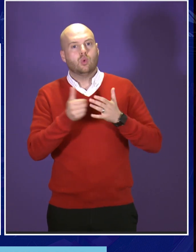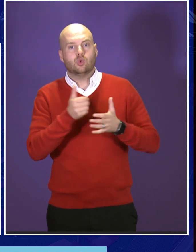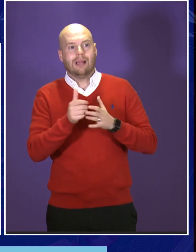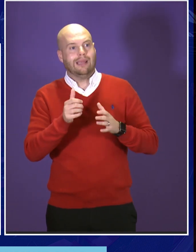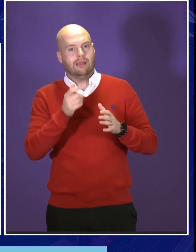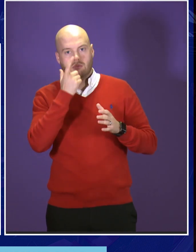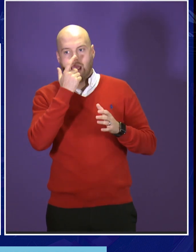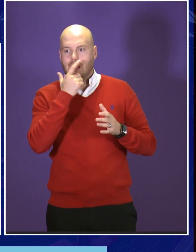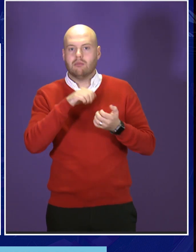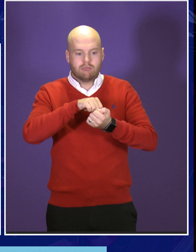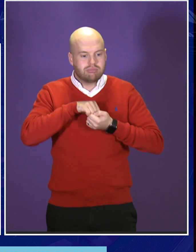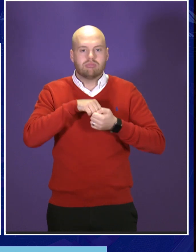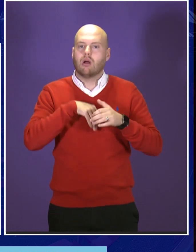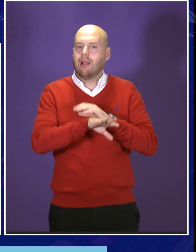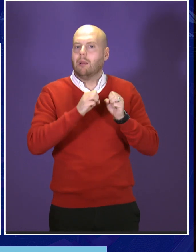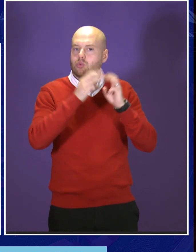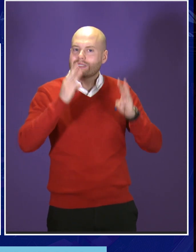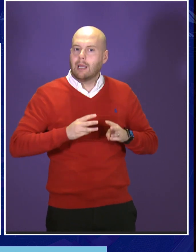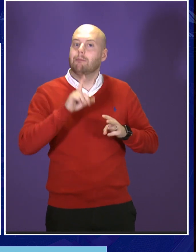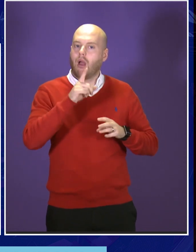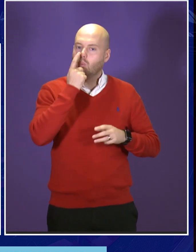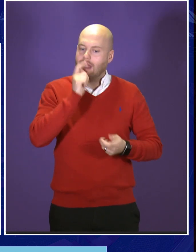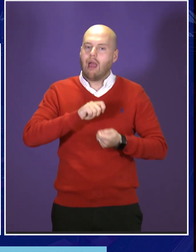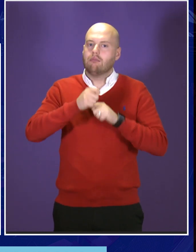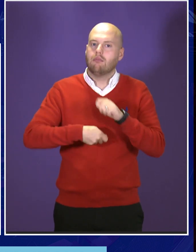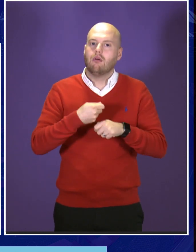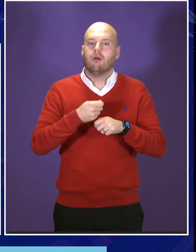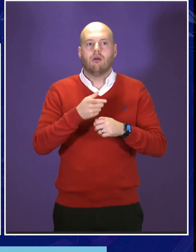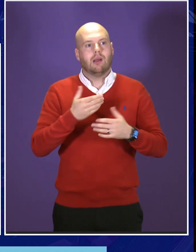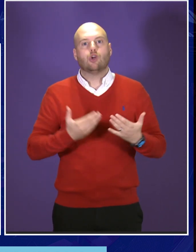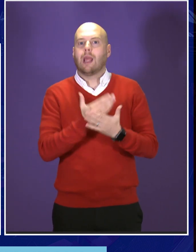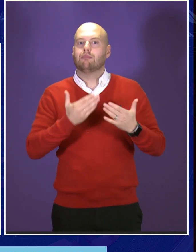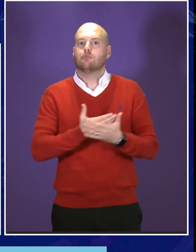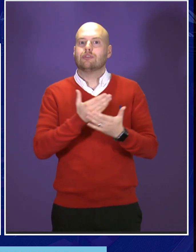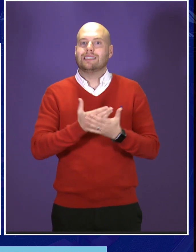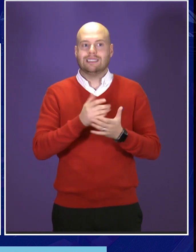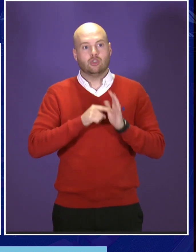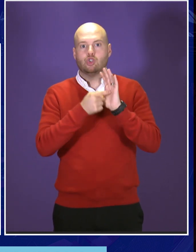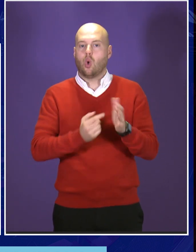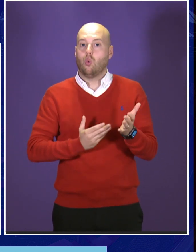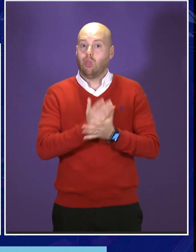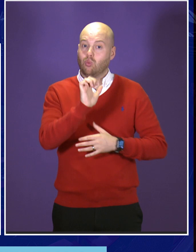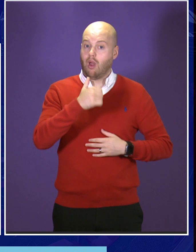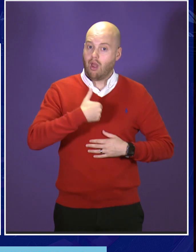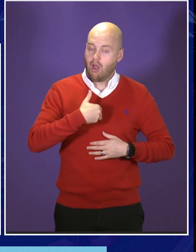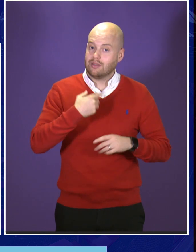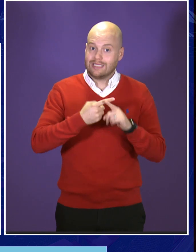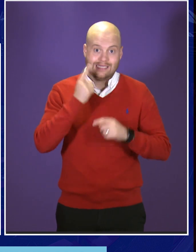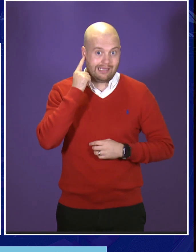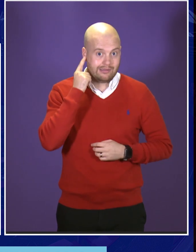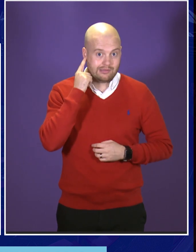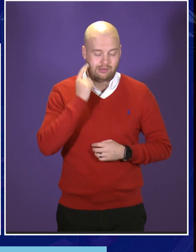made present and contemporary and intended for the hearts and ears of you today. Golden Waves and Samai.